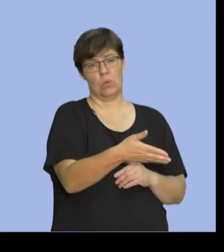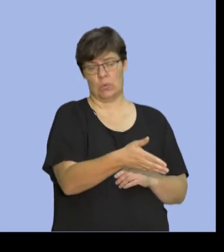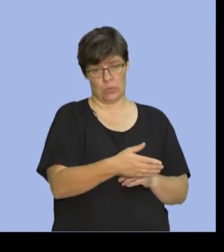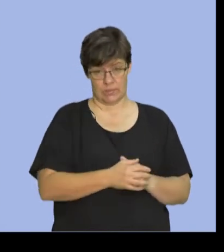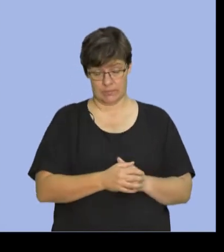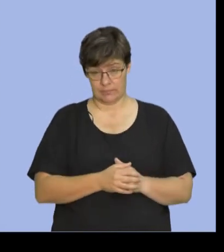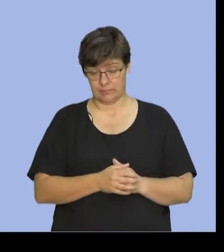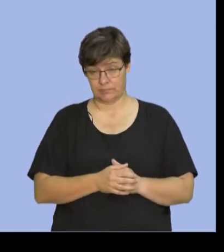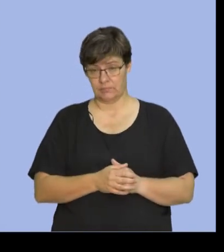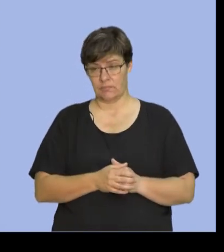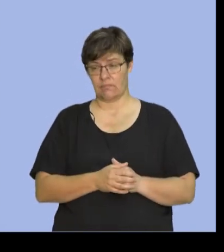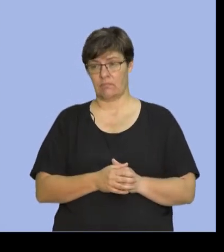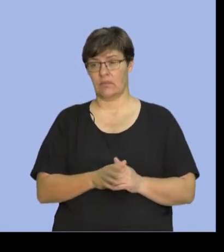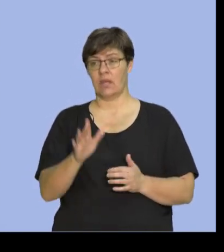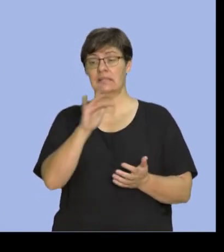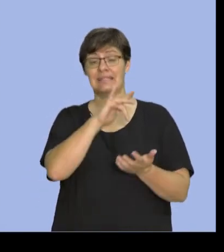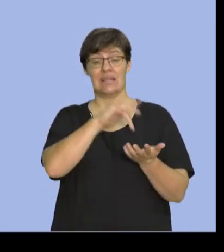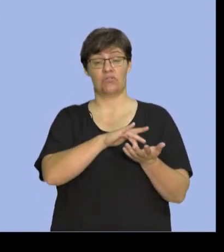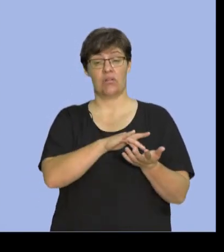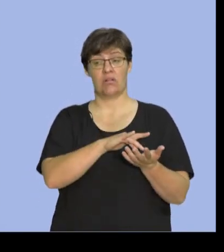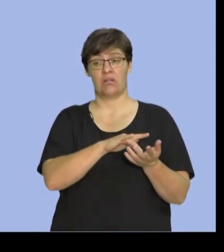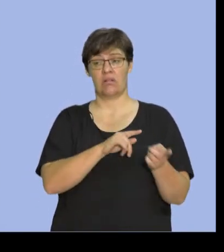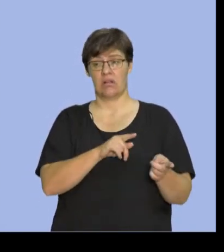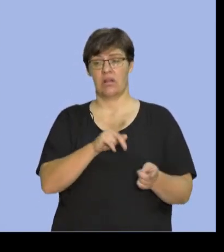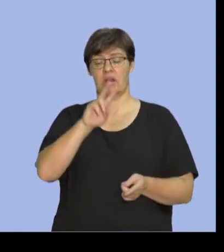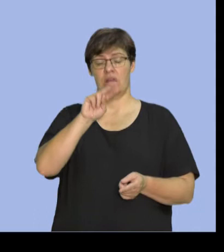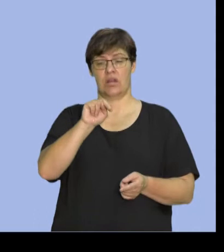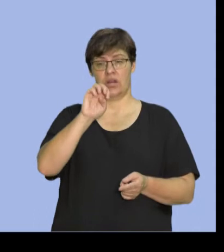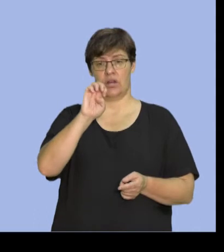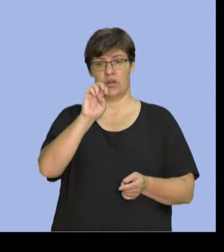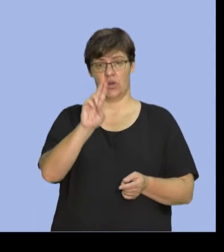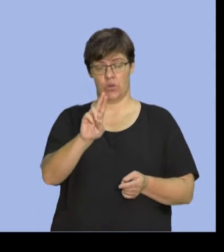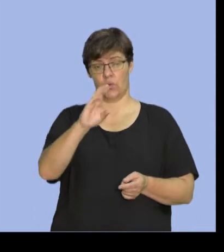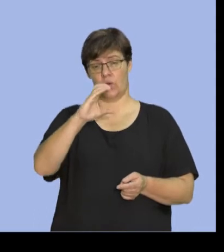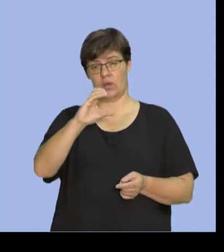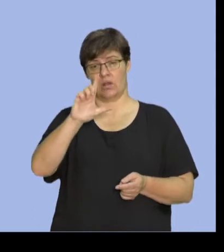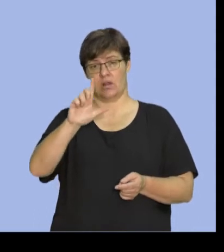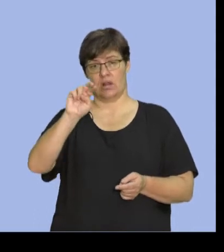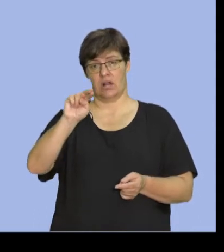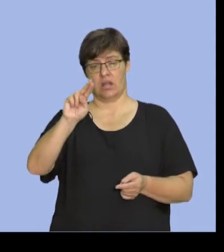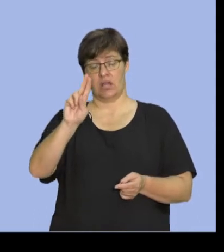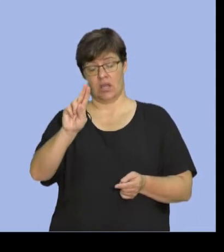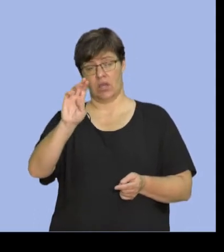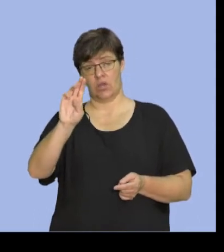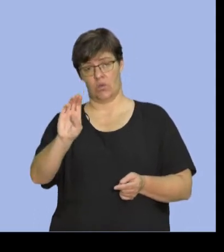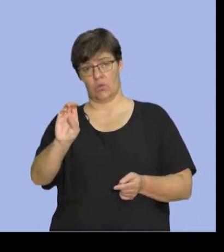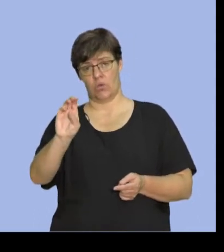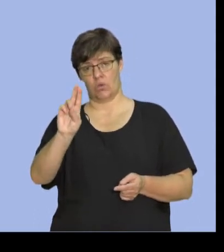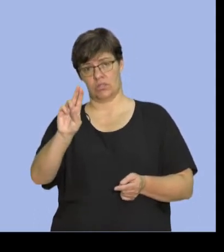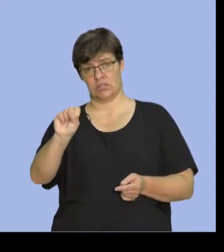found. What is central to the cell is the nucleus, and this is present in both plant and animal